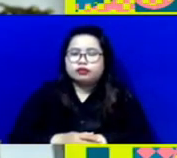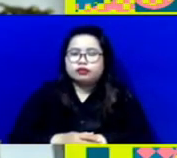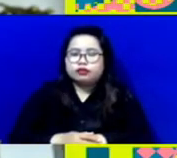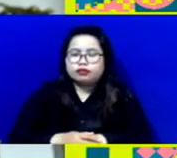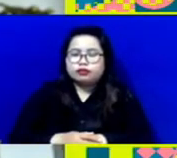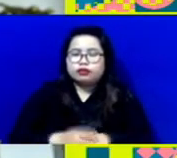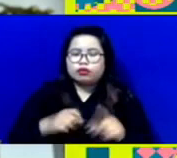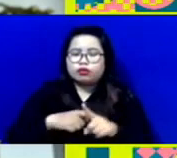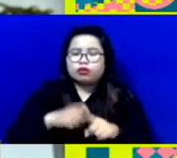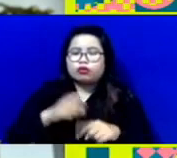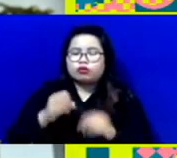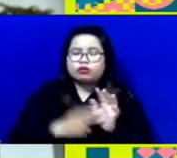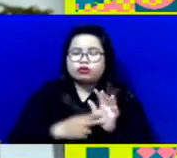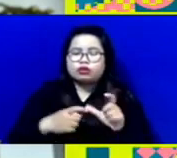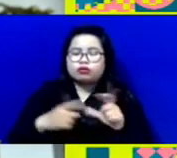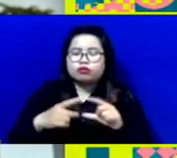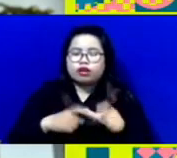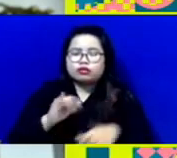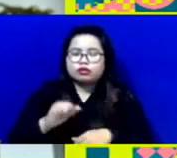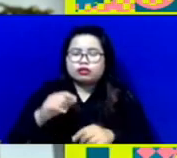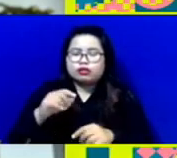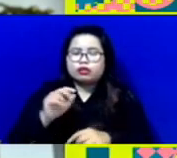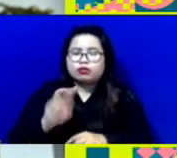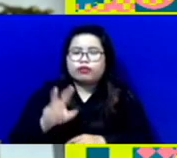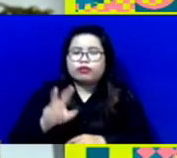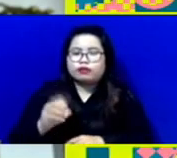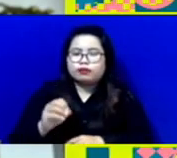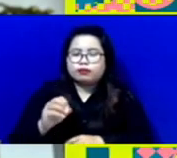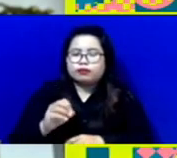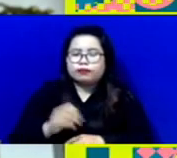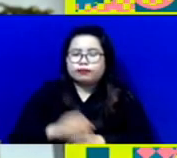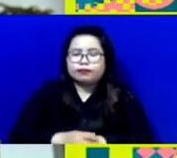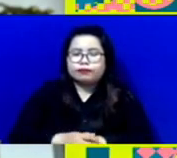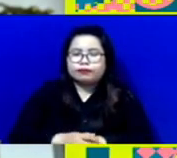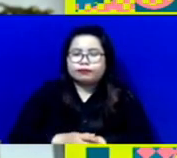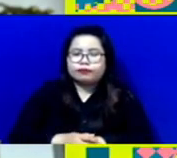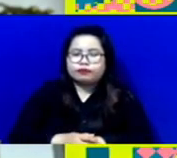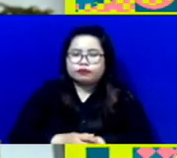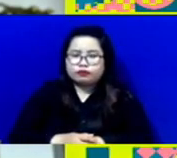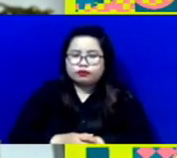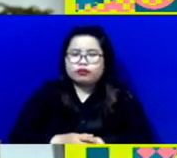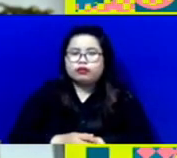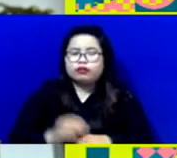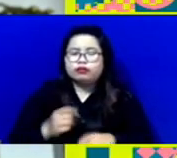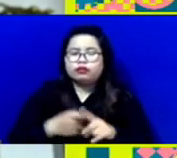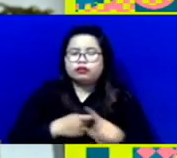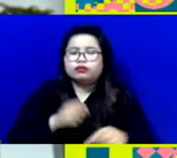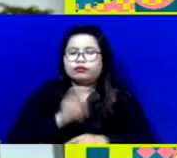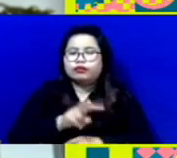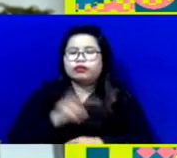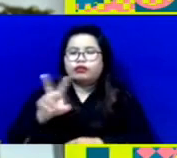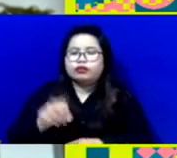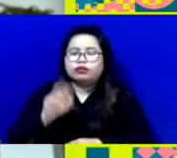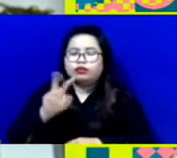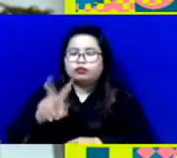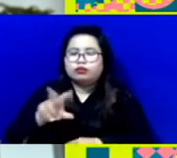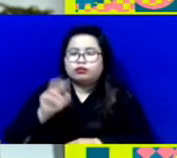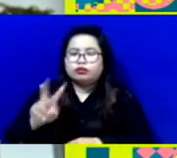V20 2022 Co-Sherpa. And also Ibu Meiki Malaun,